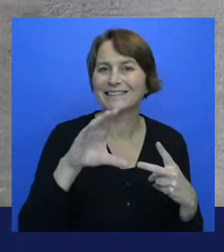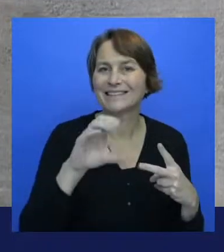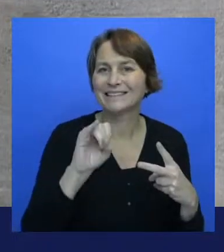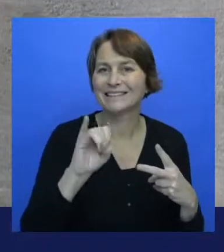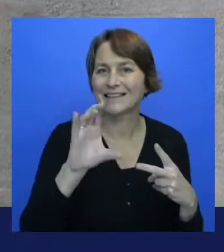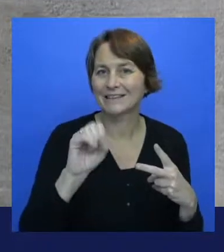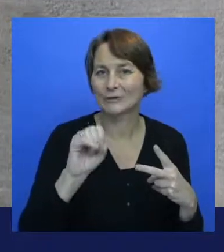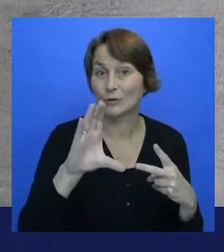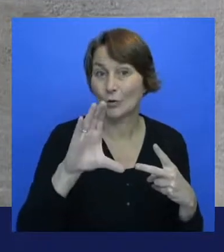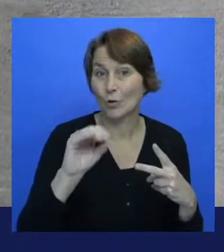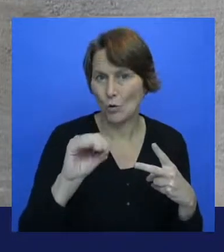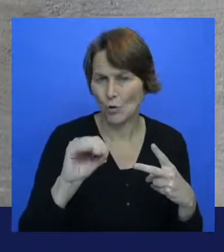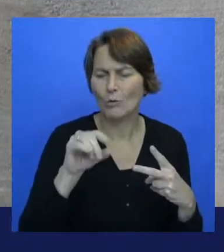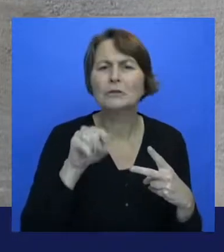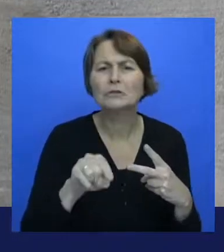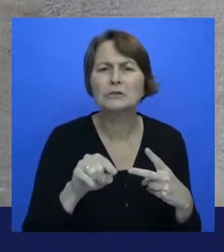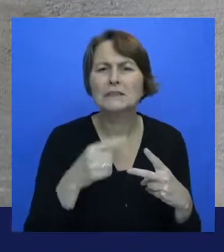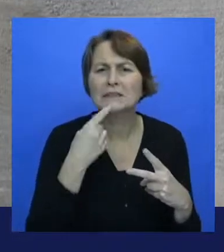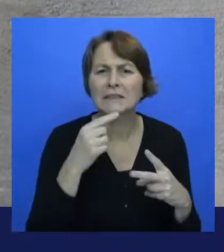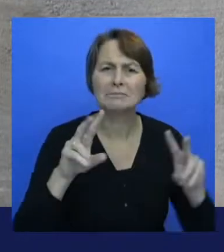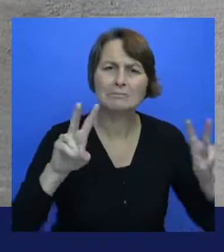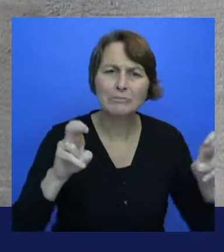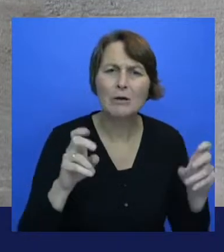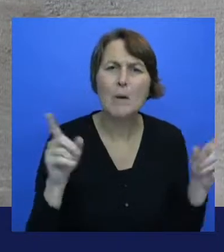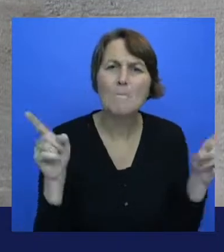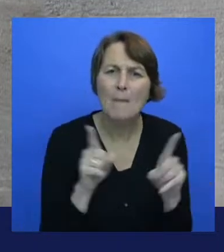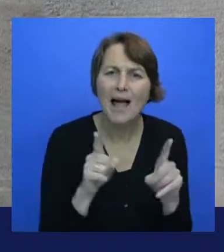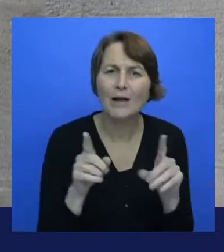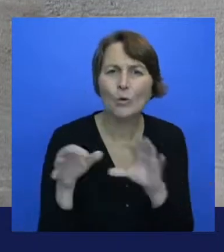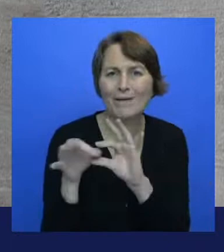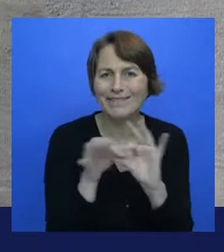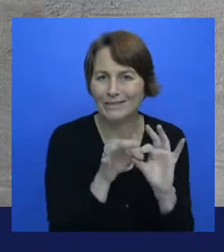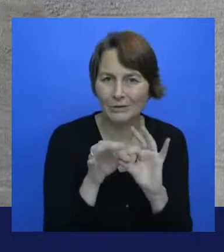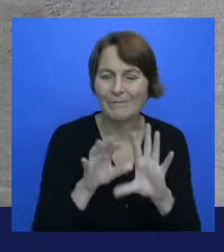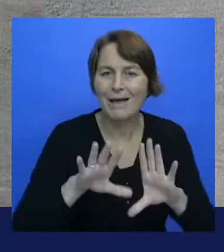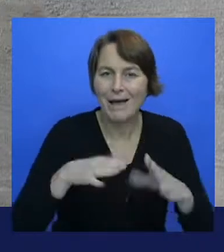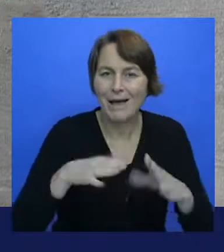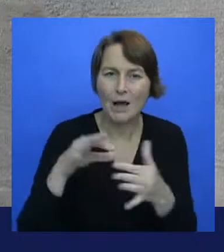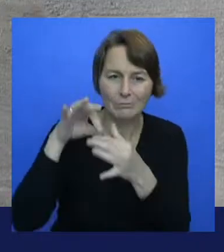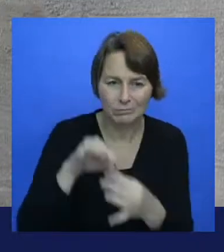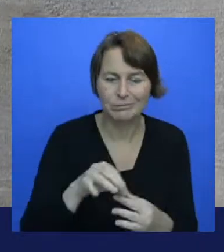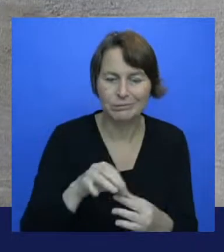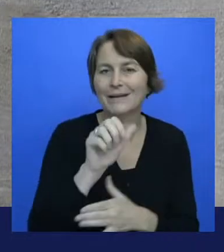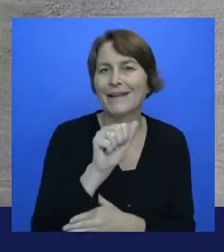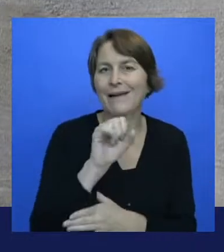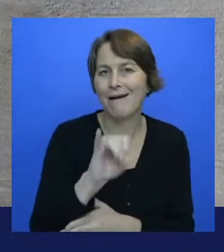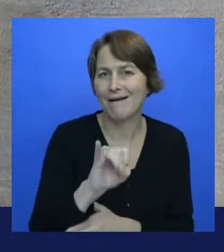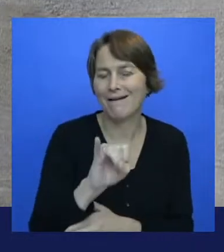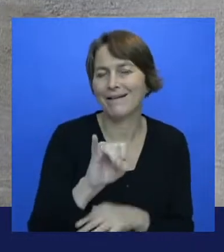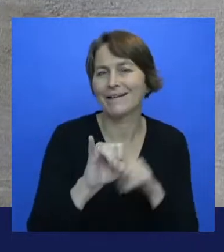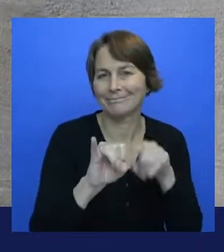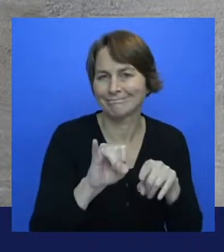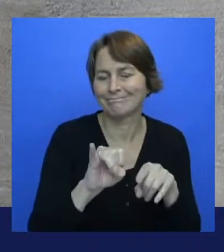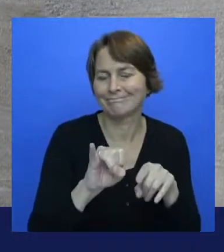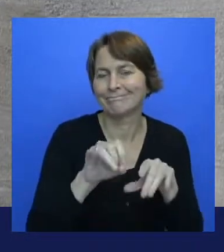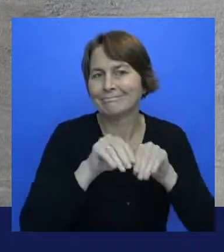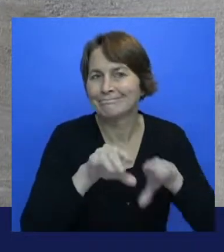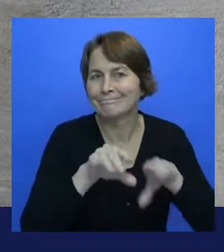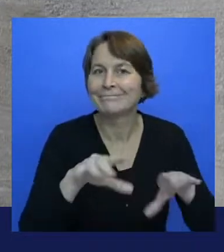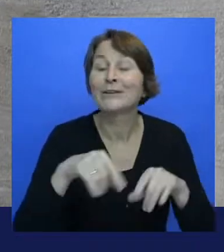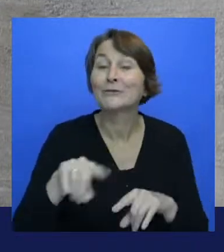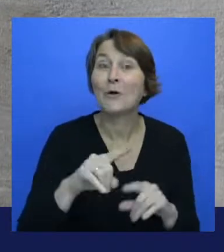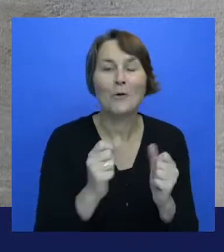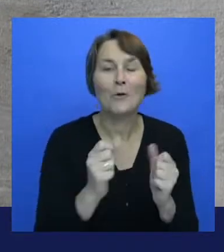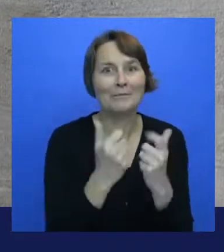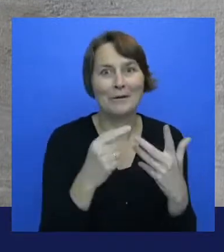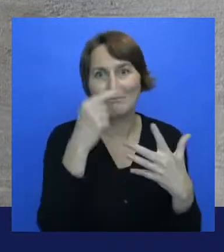interactions and what that means for building AI models in computer vision. It all sounds very, very cool. So we'll have lots more demos to show, a